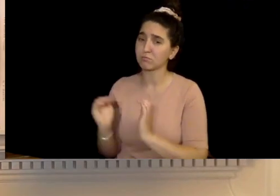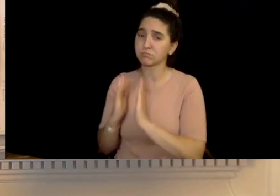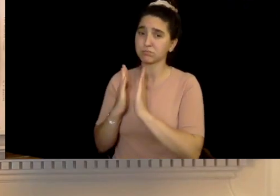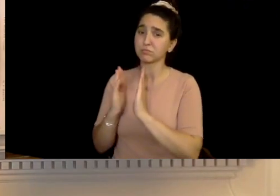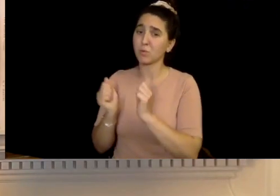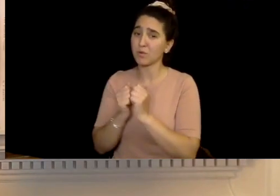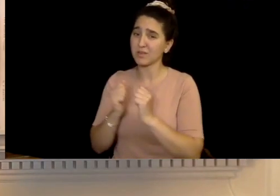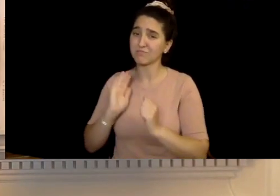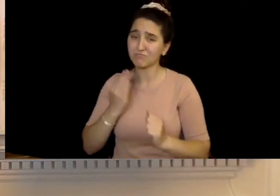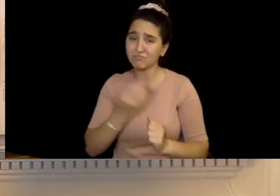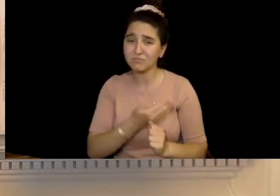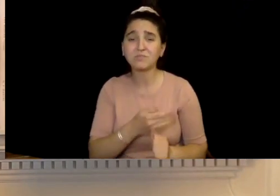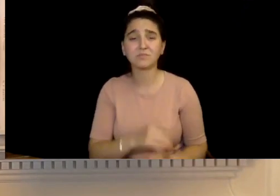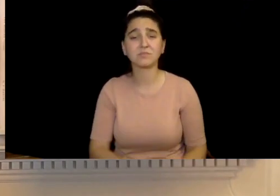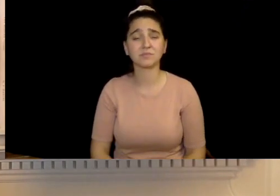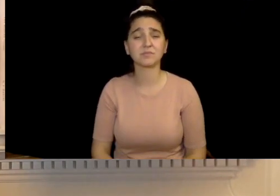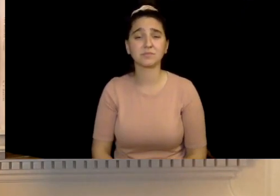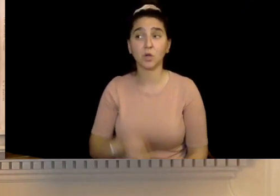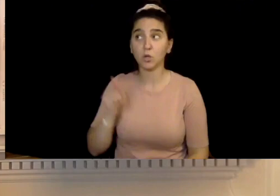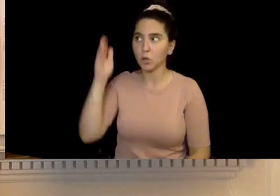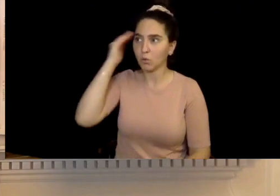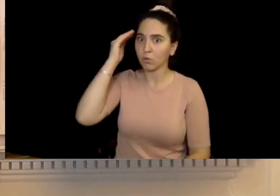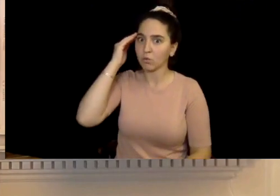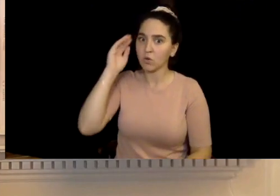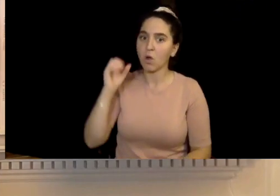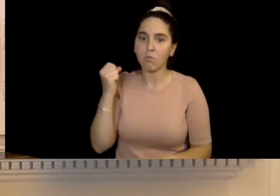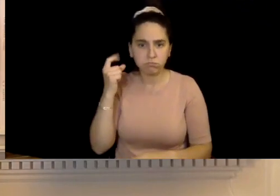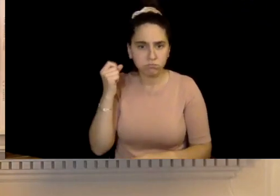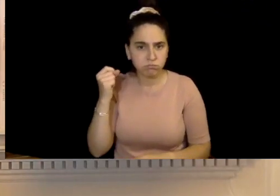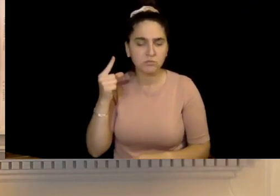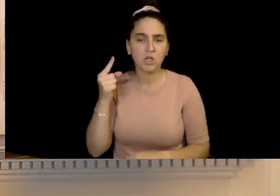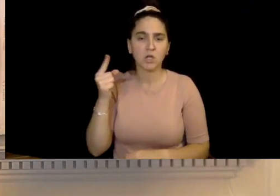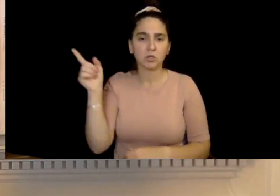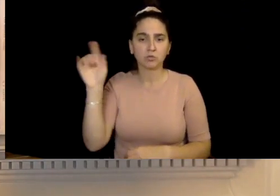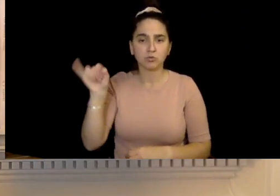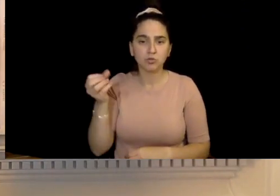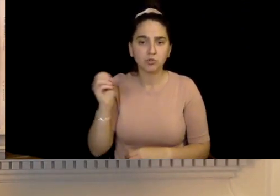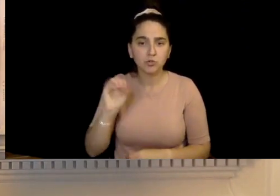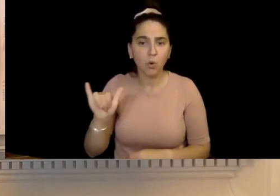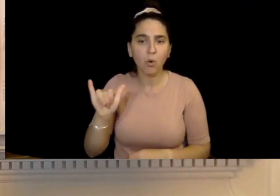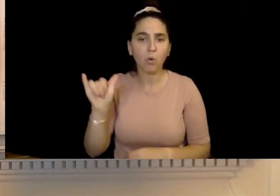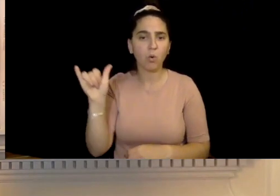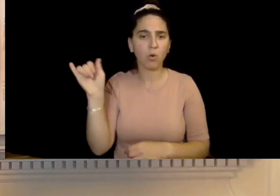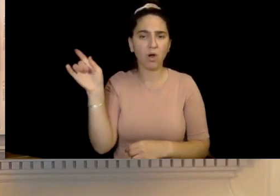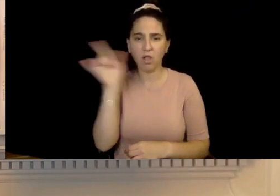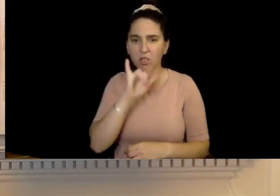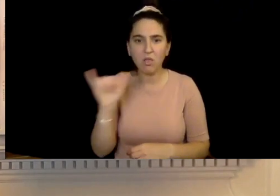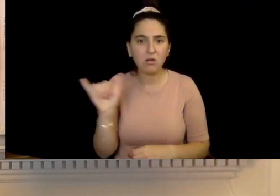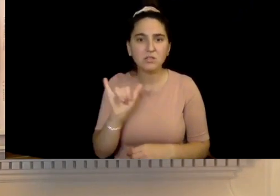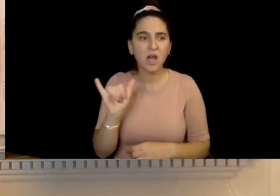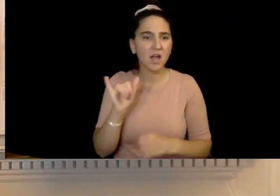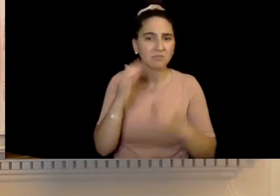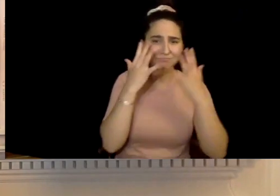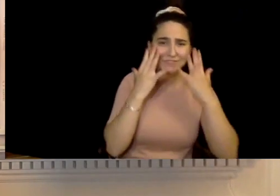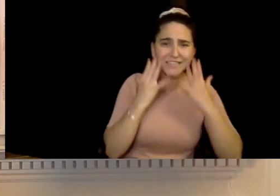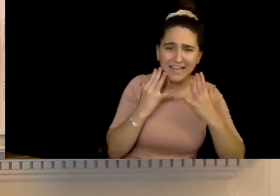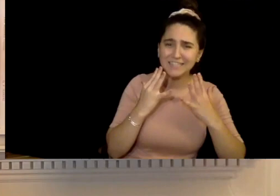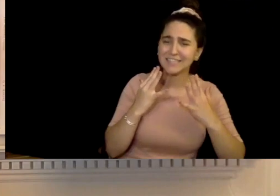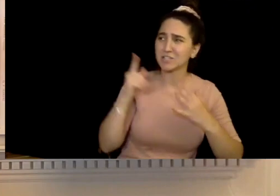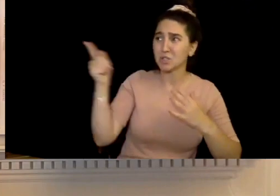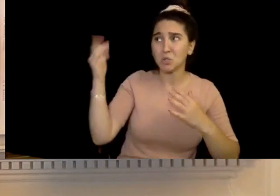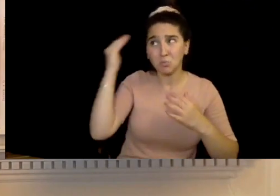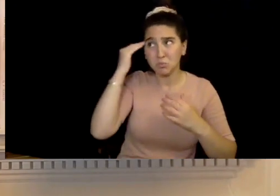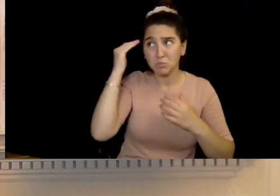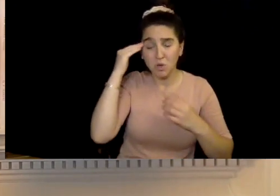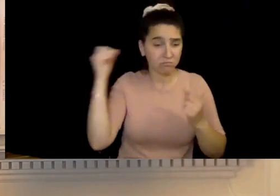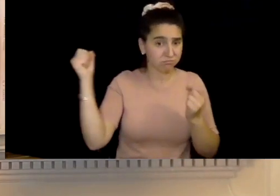know. God, you know the shape of our joy and our grief. You are intimately familiar